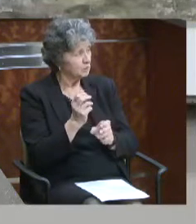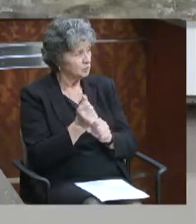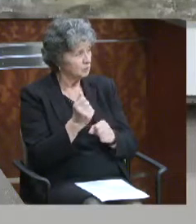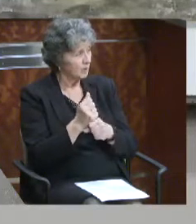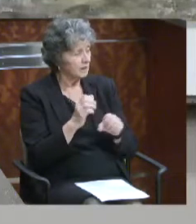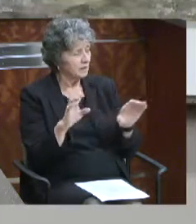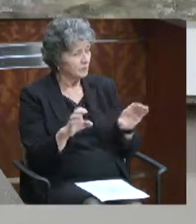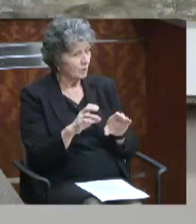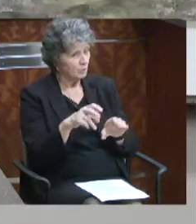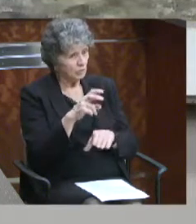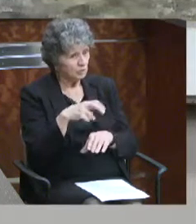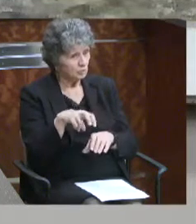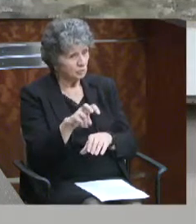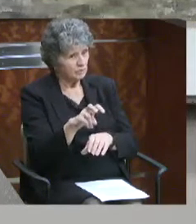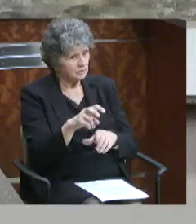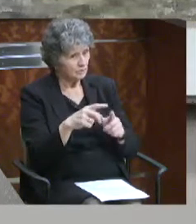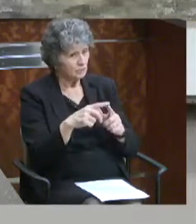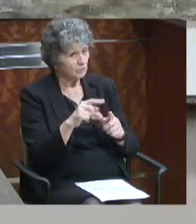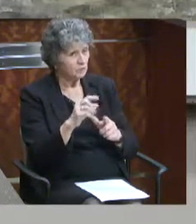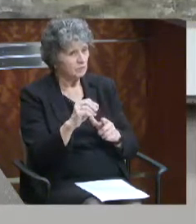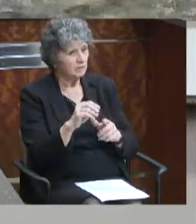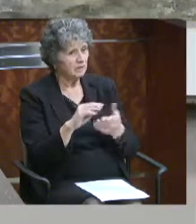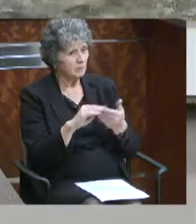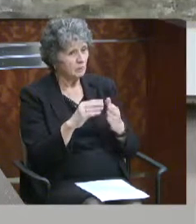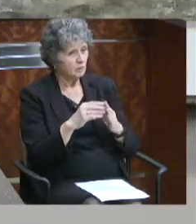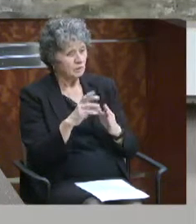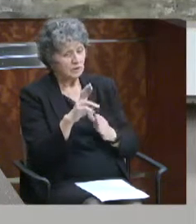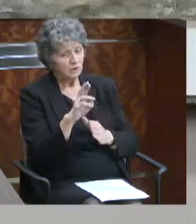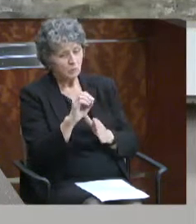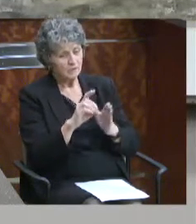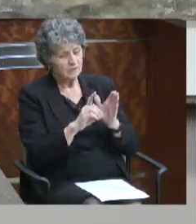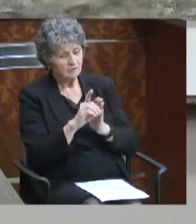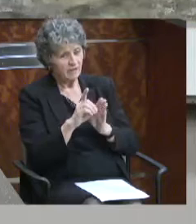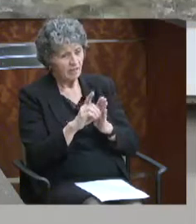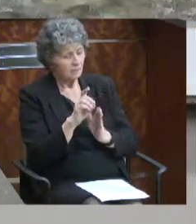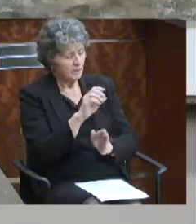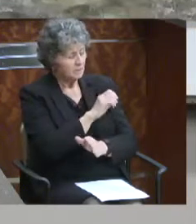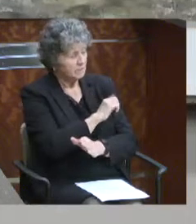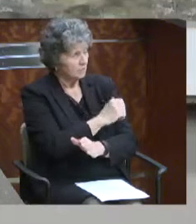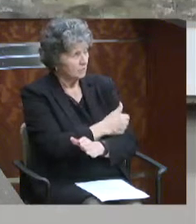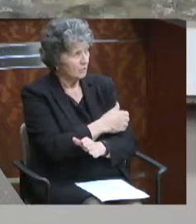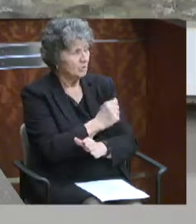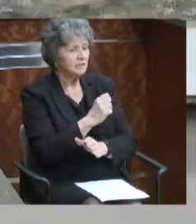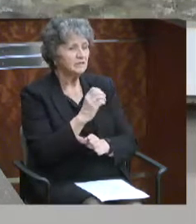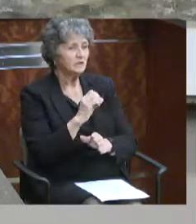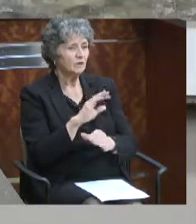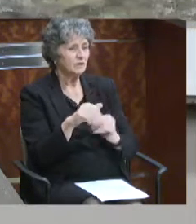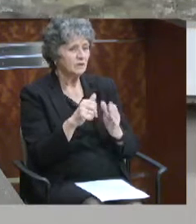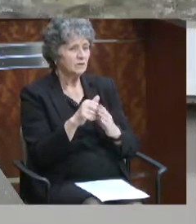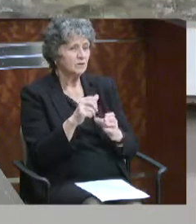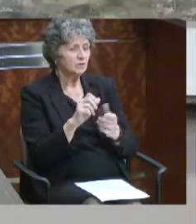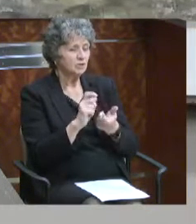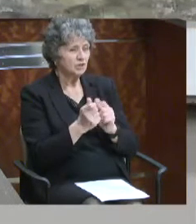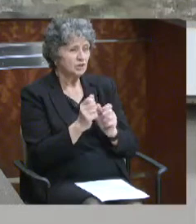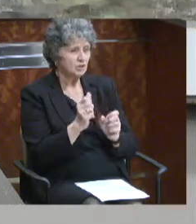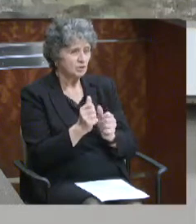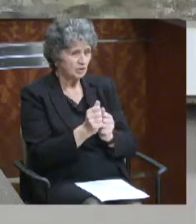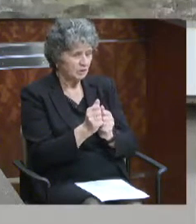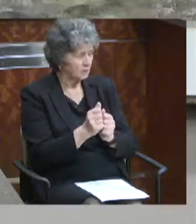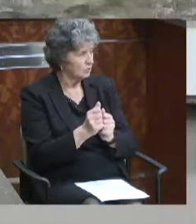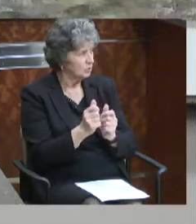transfer to the Community Redevelopment Authority. So the overall change to the